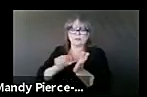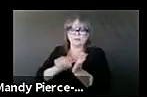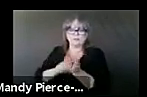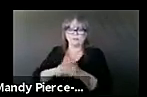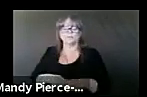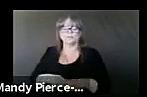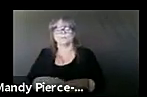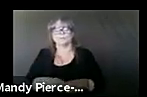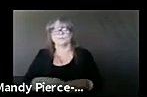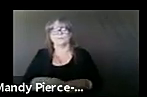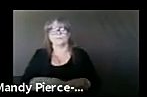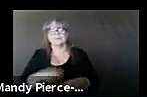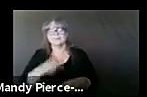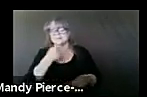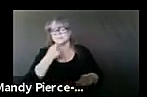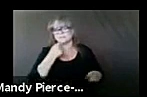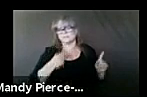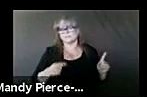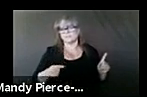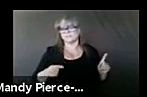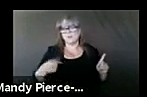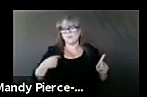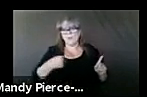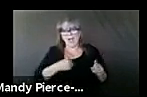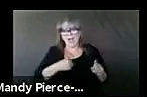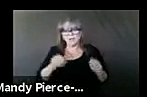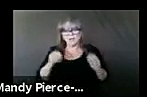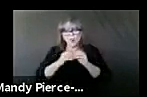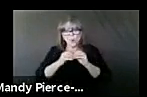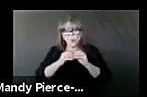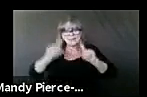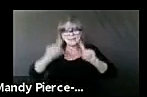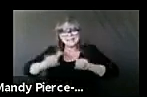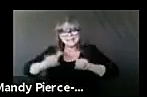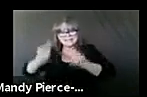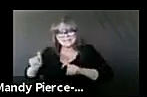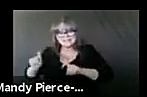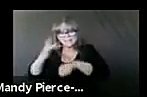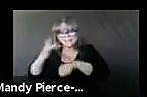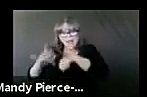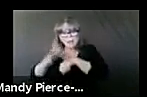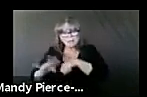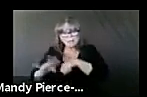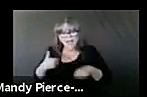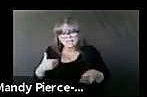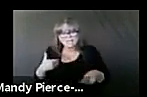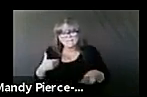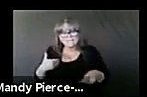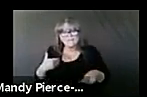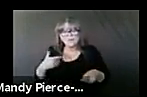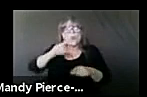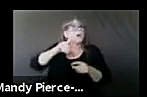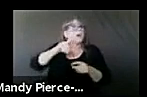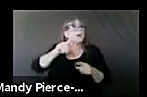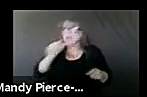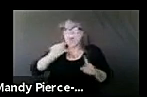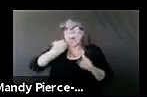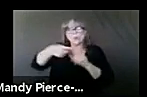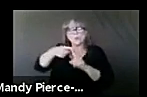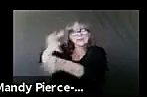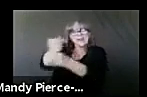I'd be happy to take that. I would say that we do see a nice expansion of coronavirus tests in